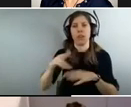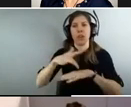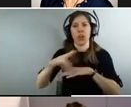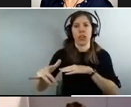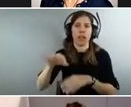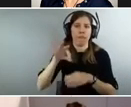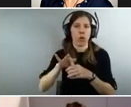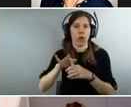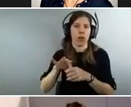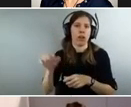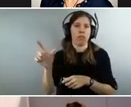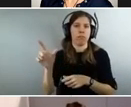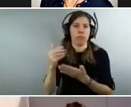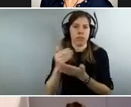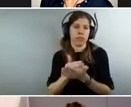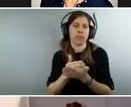Okay.